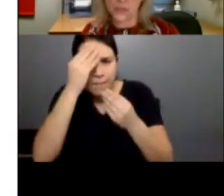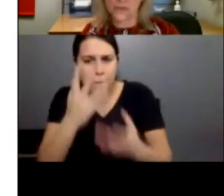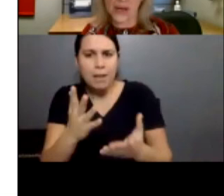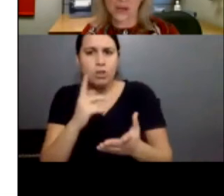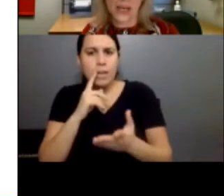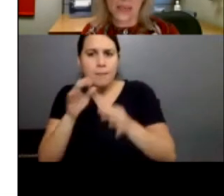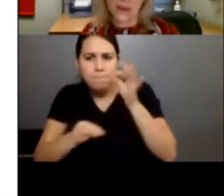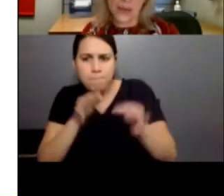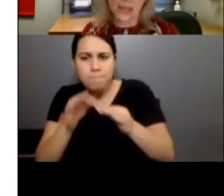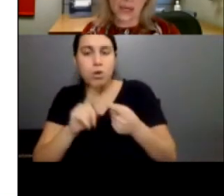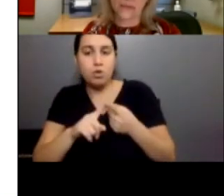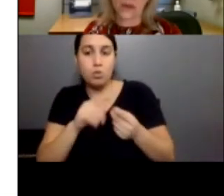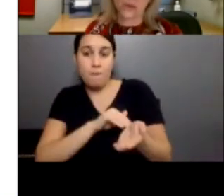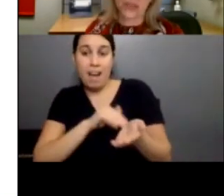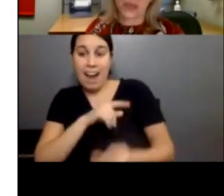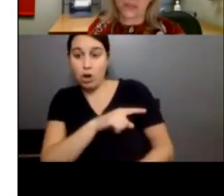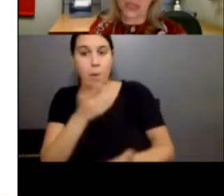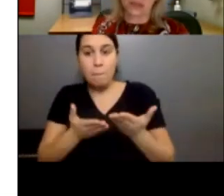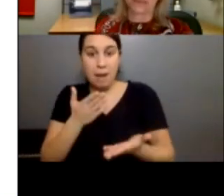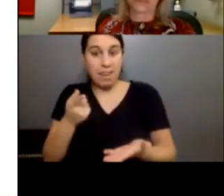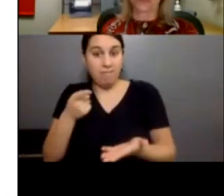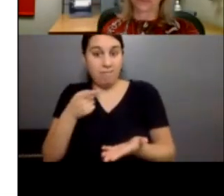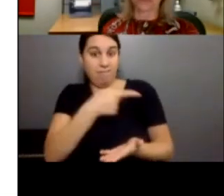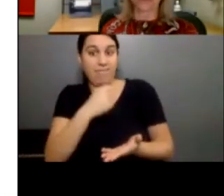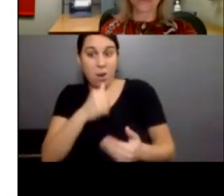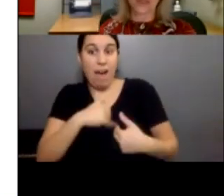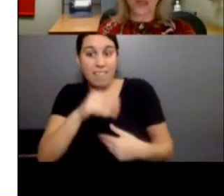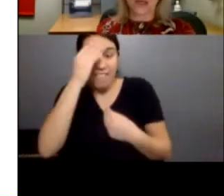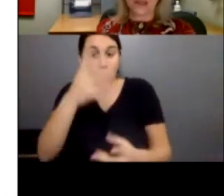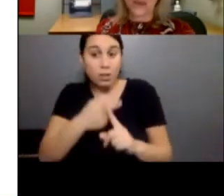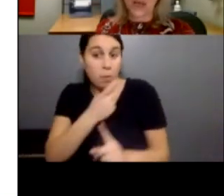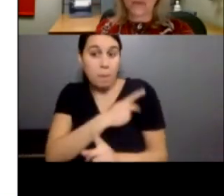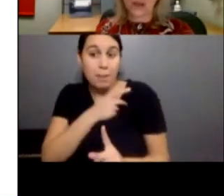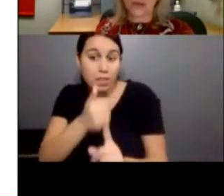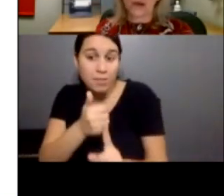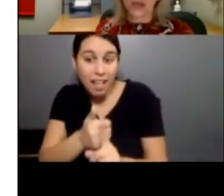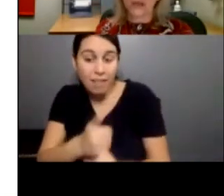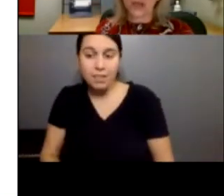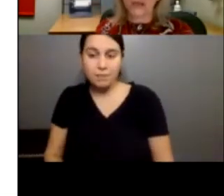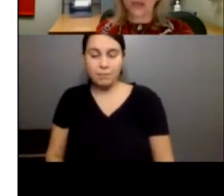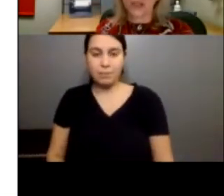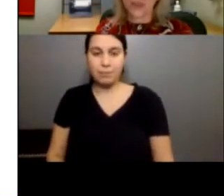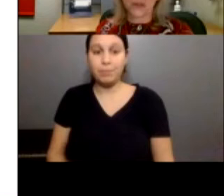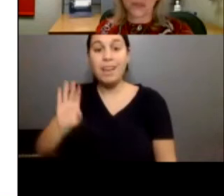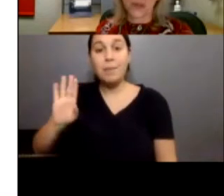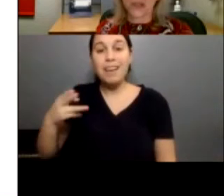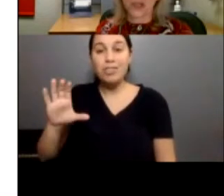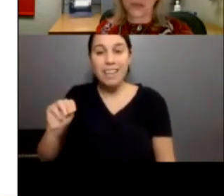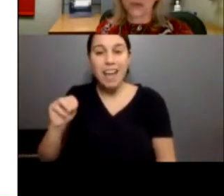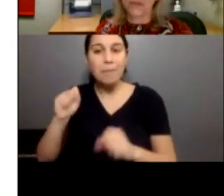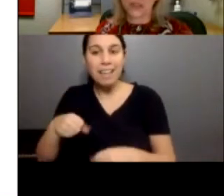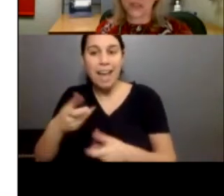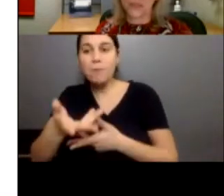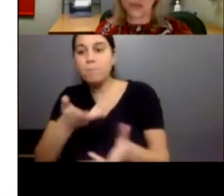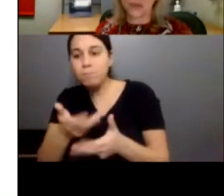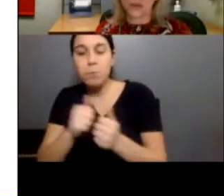to the provider that may not have otherwise been obtained. The behavioral health care manager can also touch base with the patient in